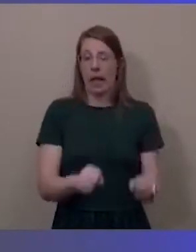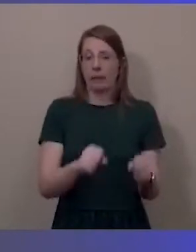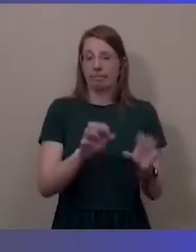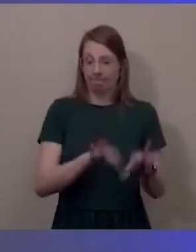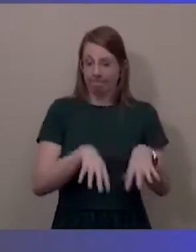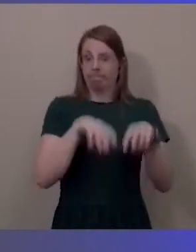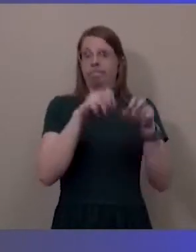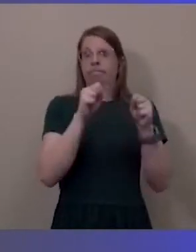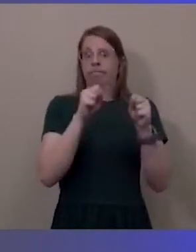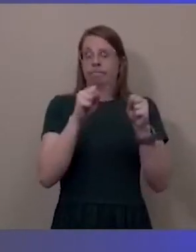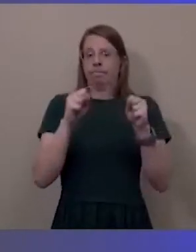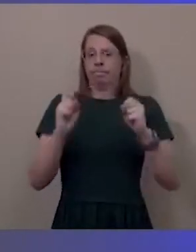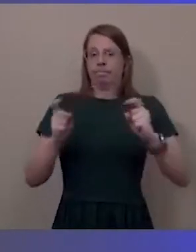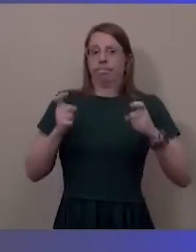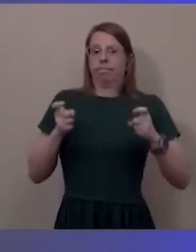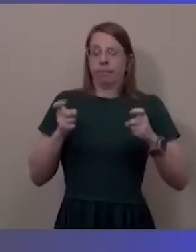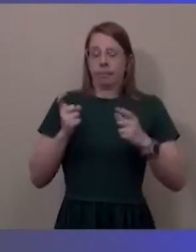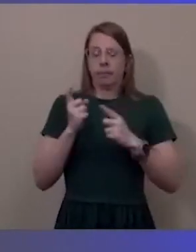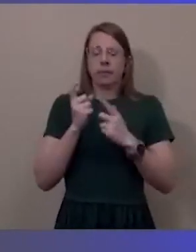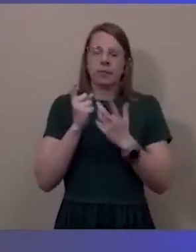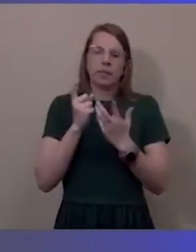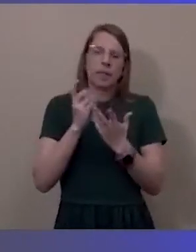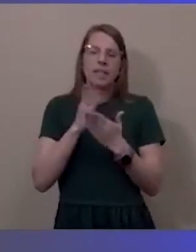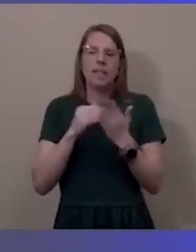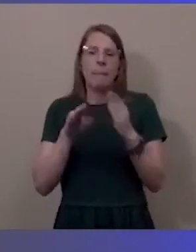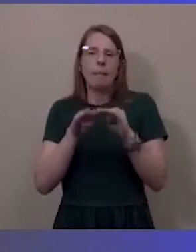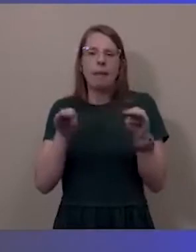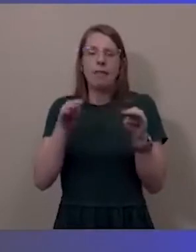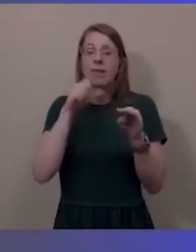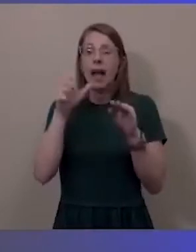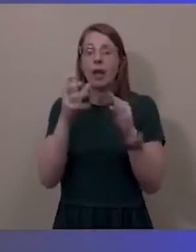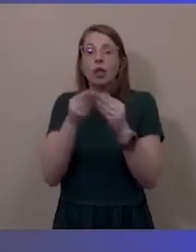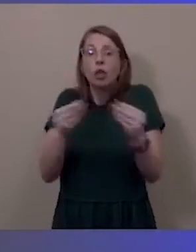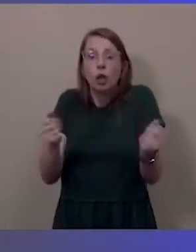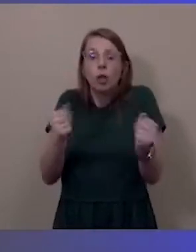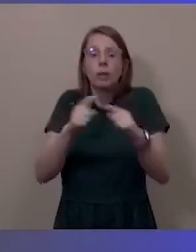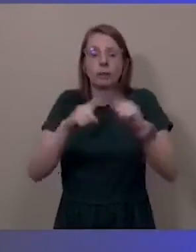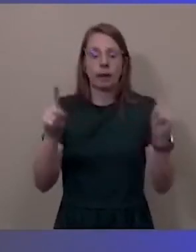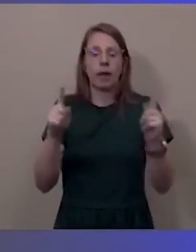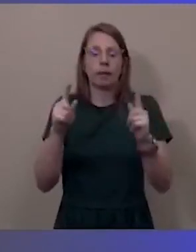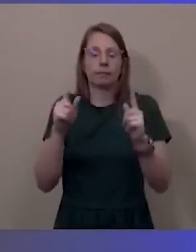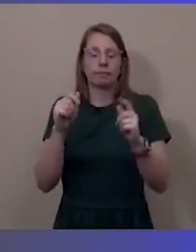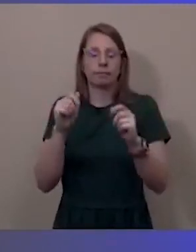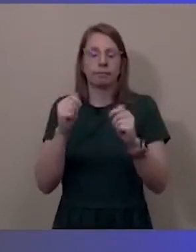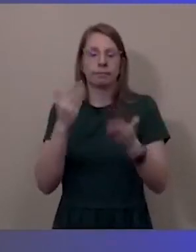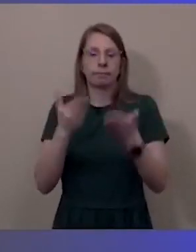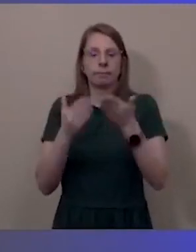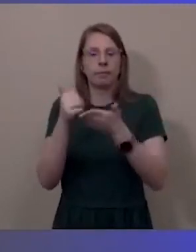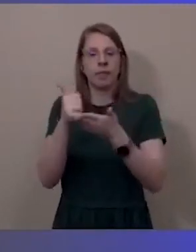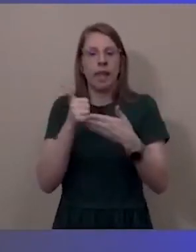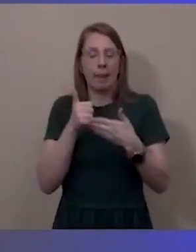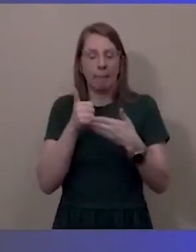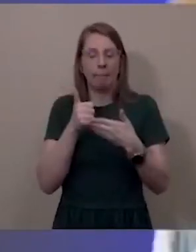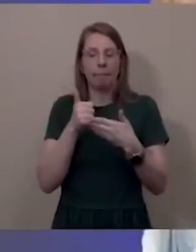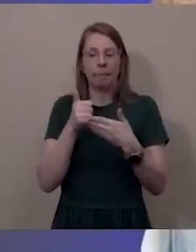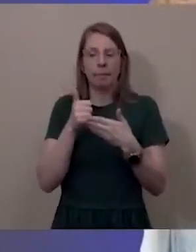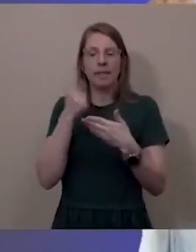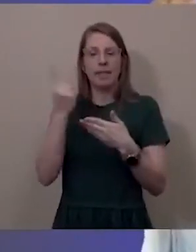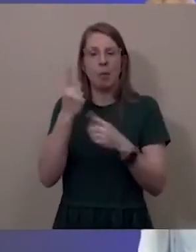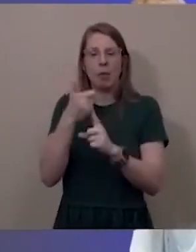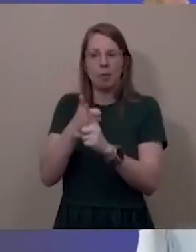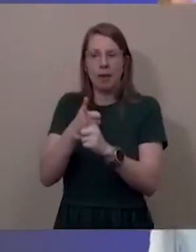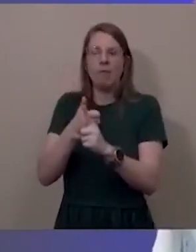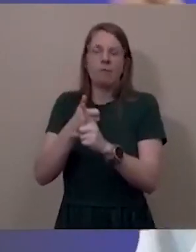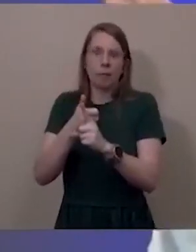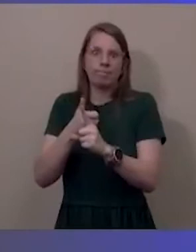take charge on some level. They're not a cure, but we think they may push. If somebody's destined for Alzheimer's, it may push it back